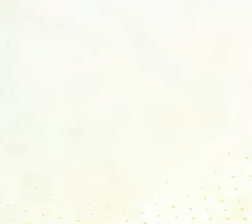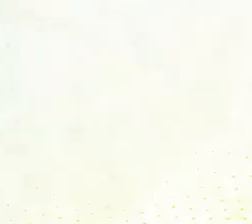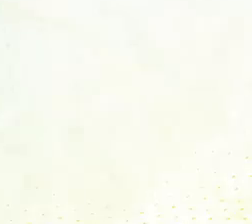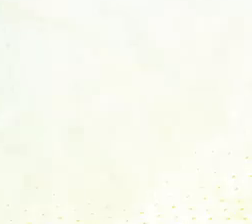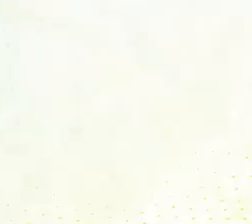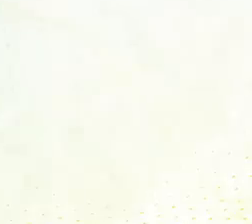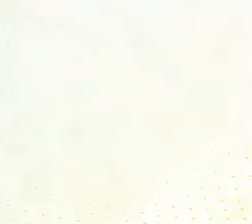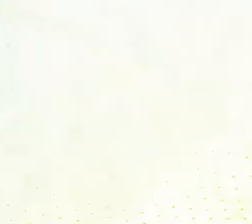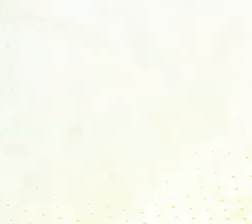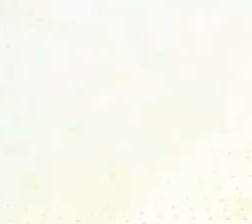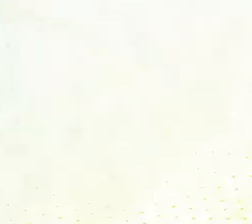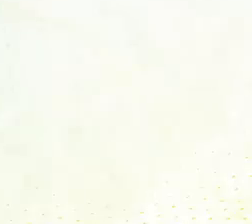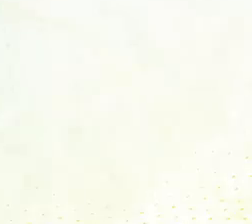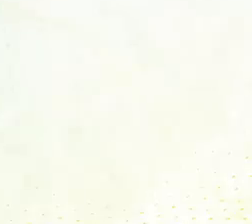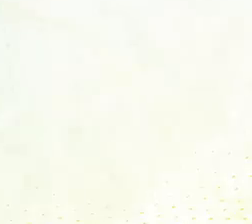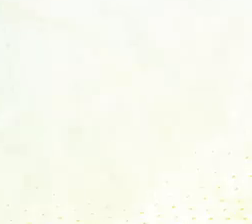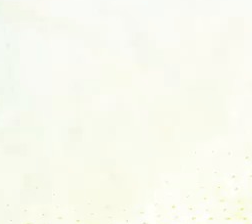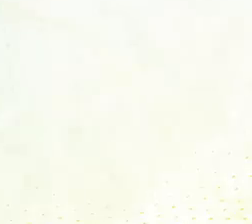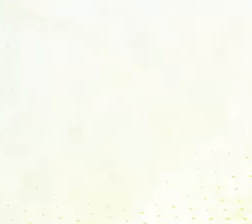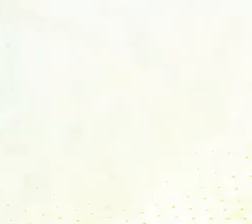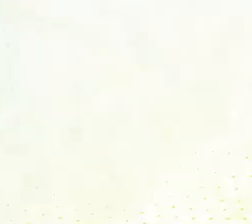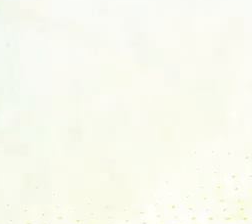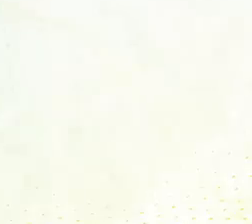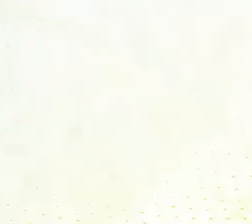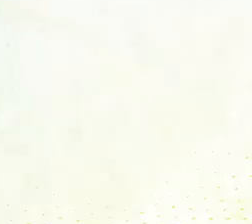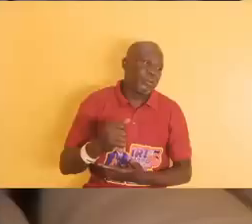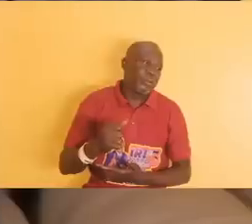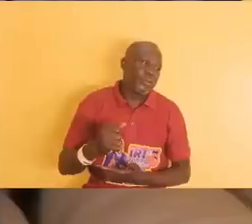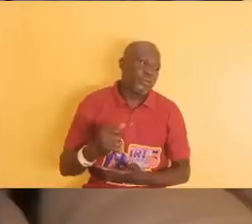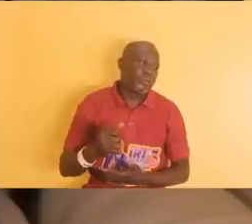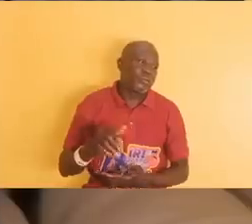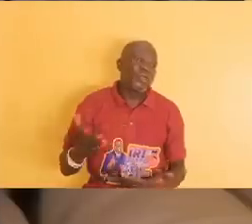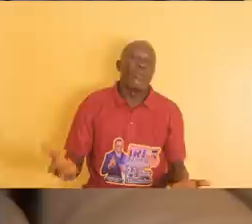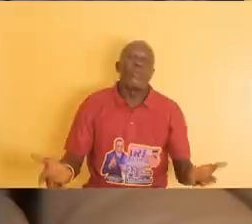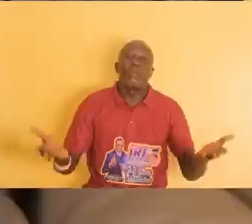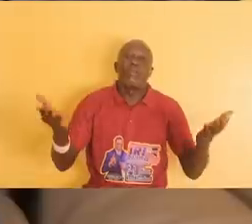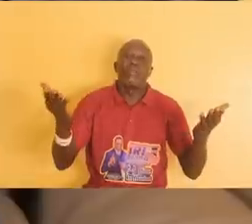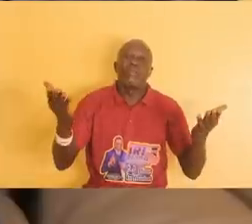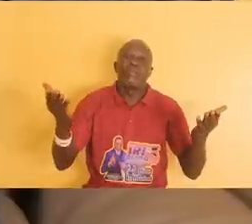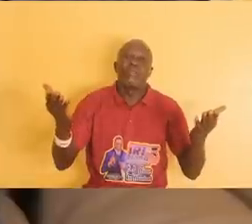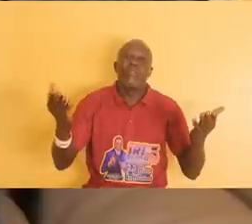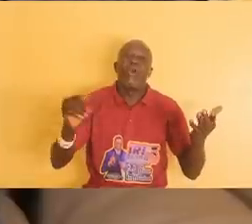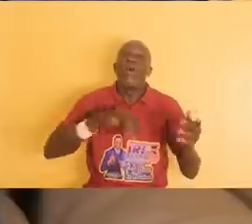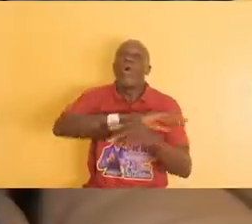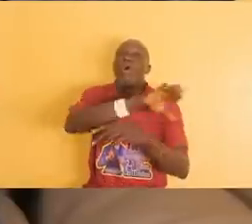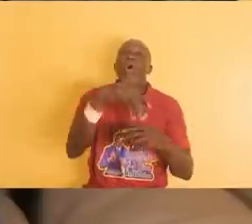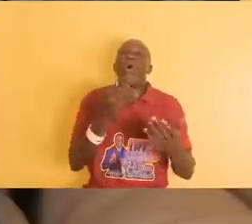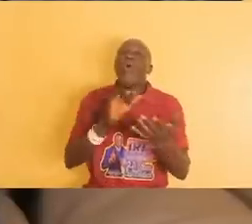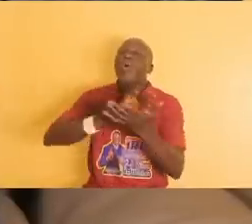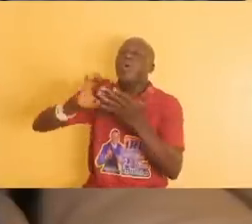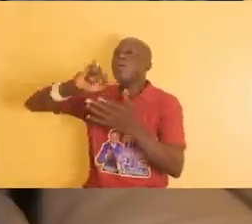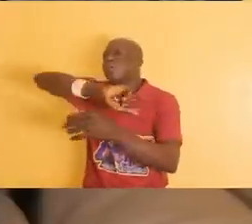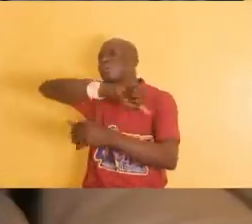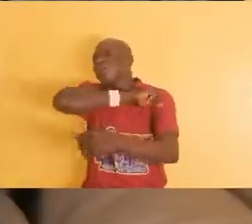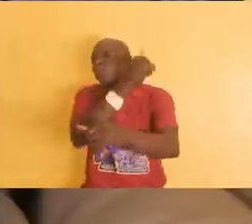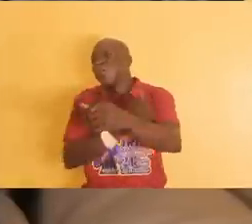mi ororo Olorun lori aye yin ko ni gbe loruko Jesu. Lift up your hands. Gbogbo ase okuta laye. Every